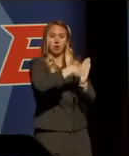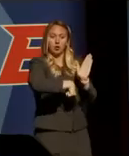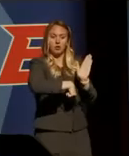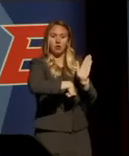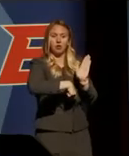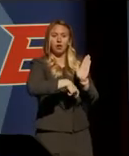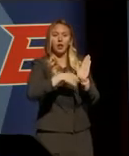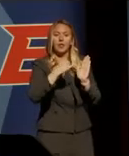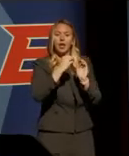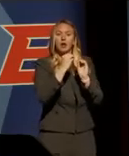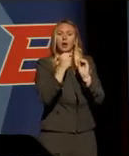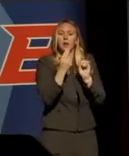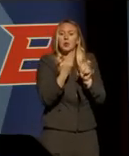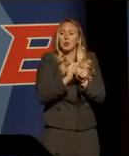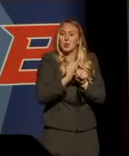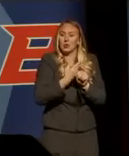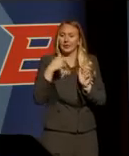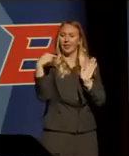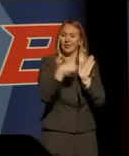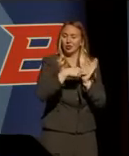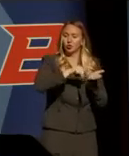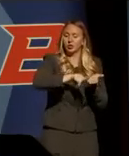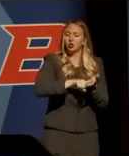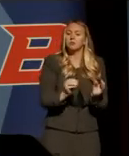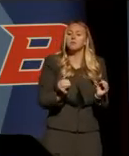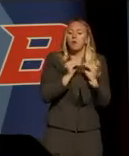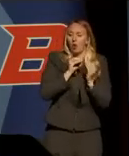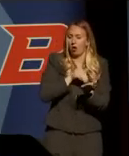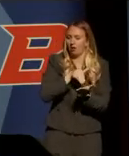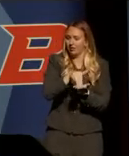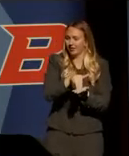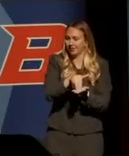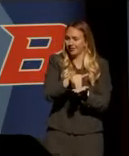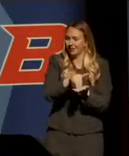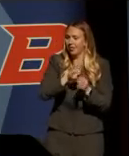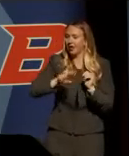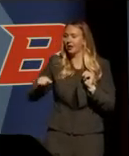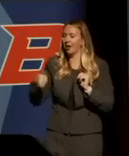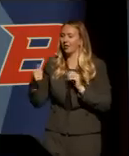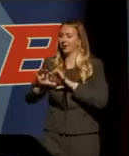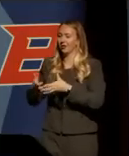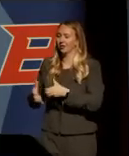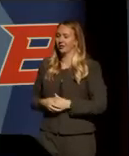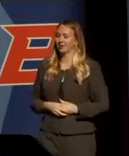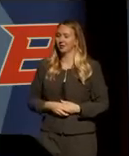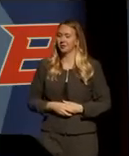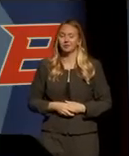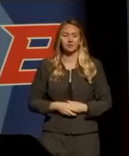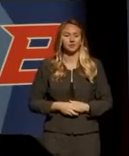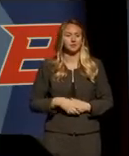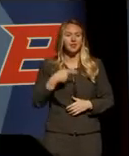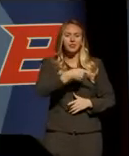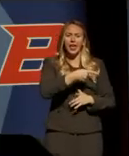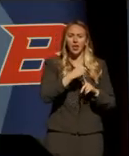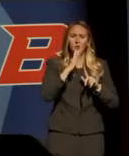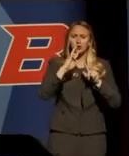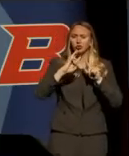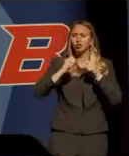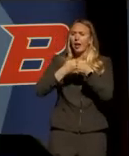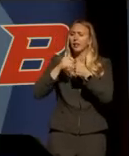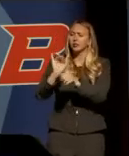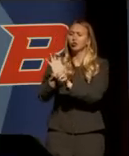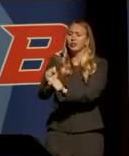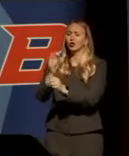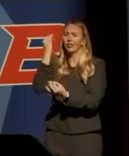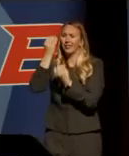And the reason is they challenge each other's thinking. They disrupt the way that other people might think who have